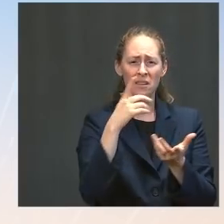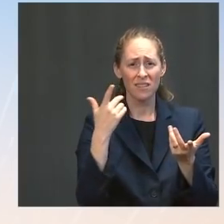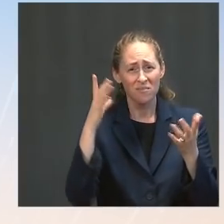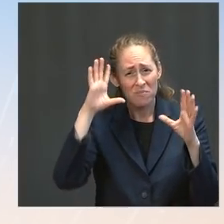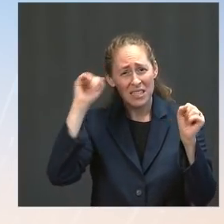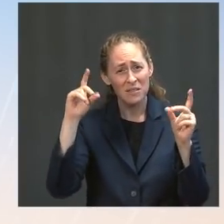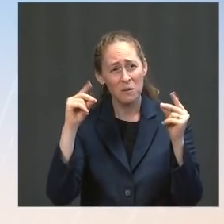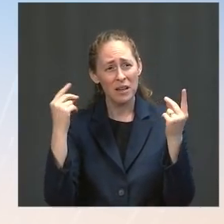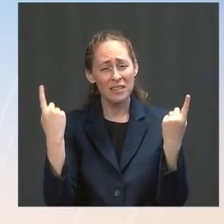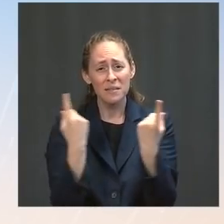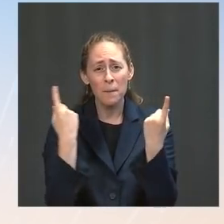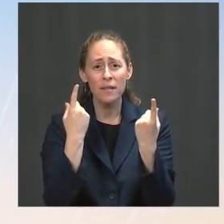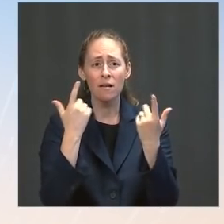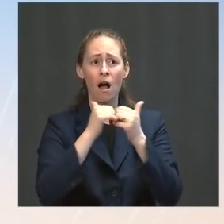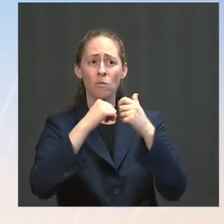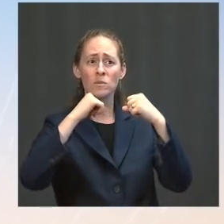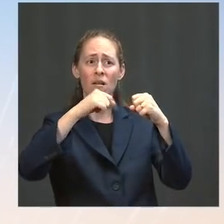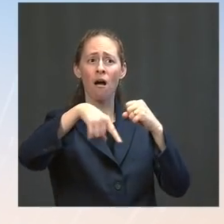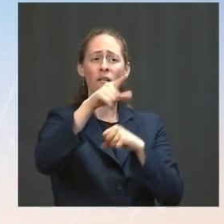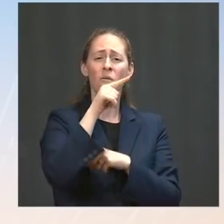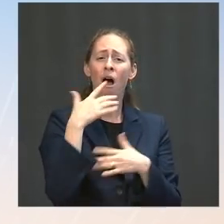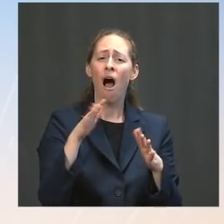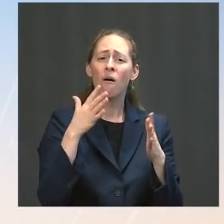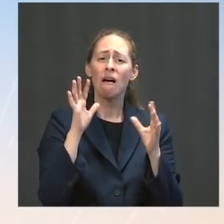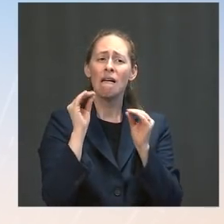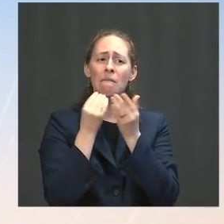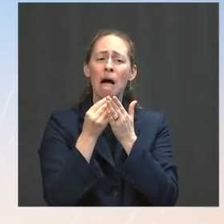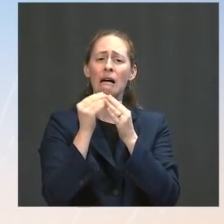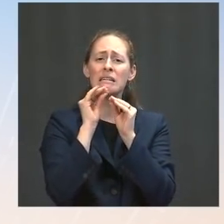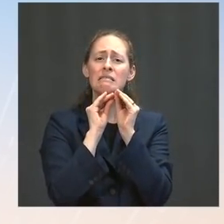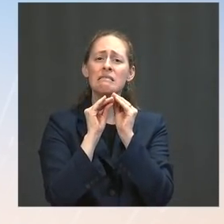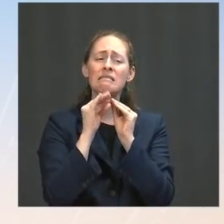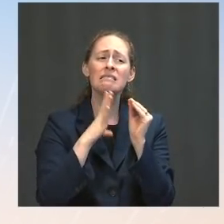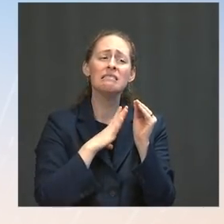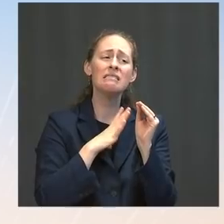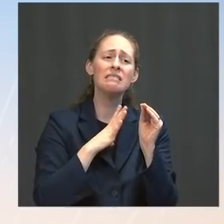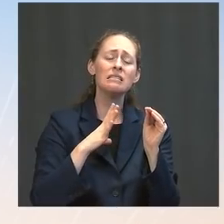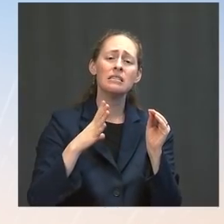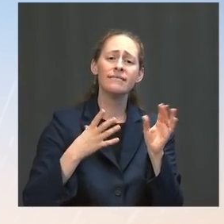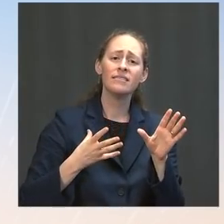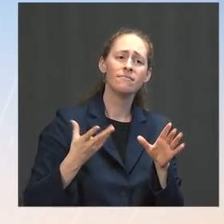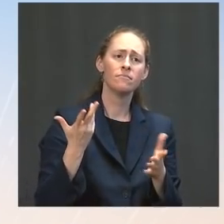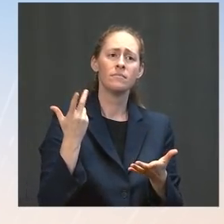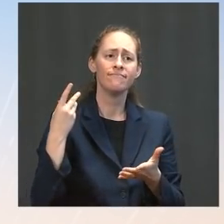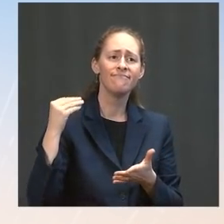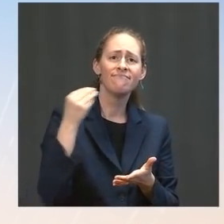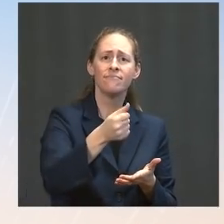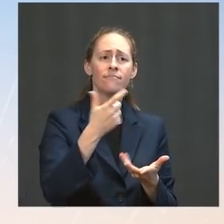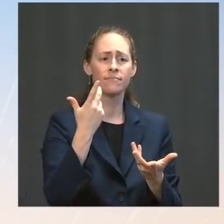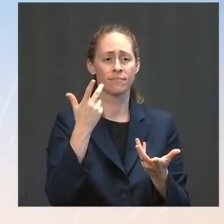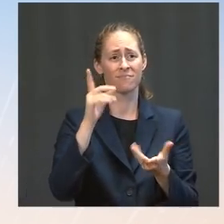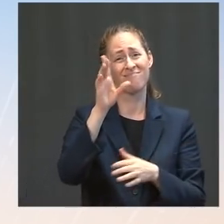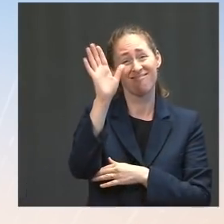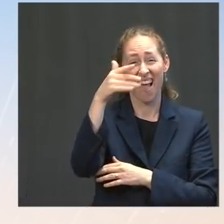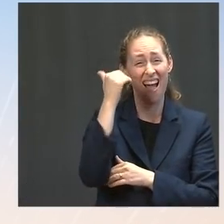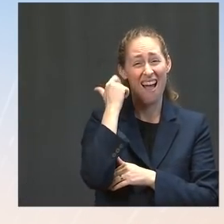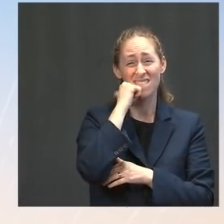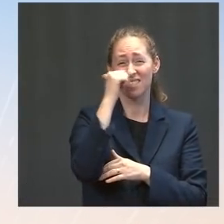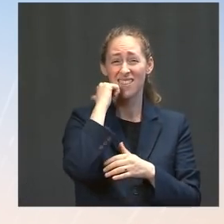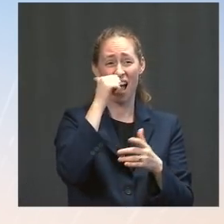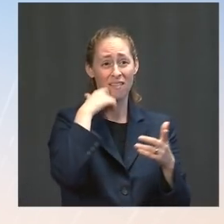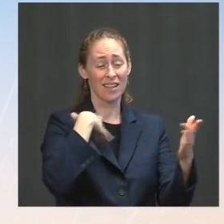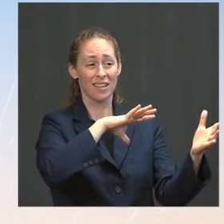going to be one of those updates that will say, and that is it, that's the last evacuation flight? I'm sure we will make clear to all of you when it is